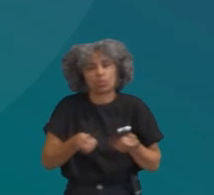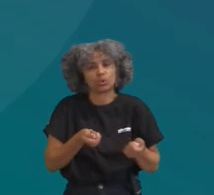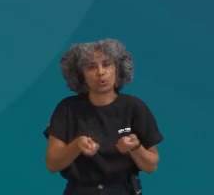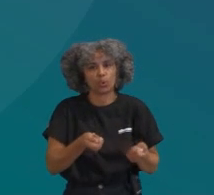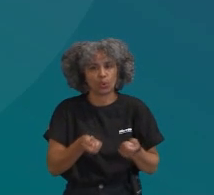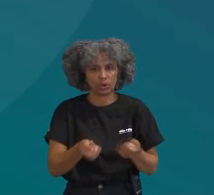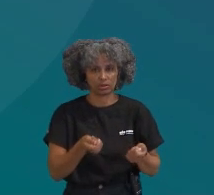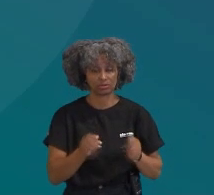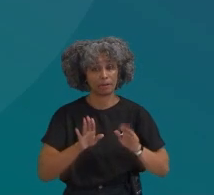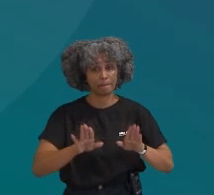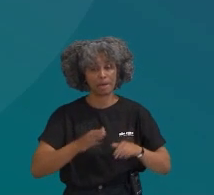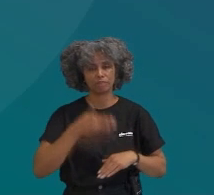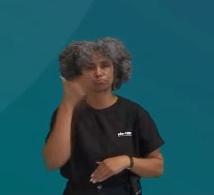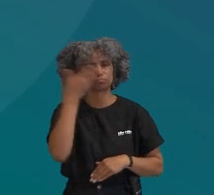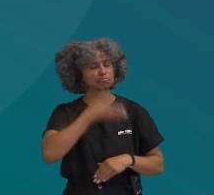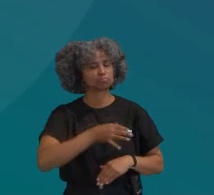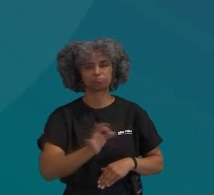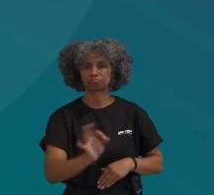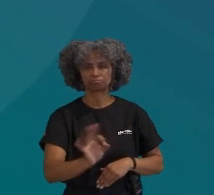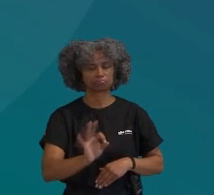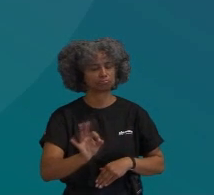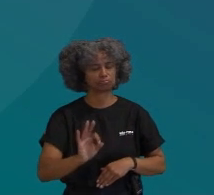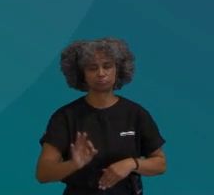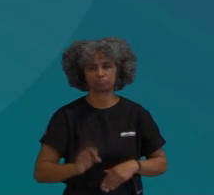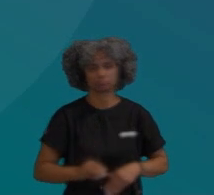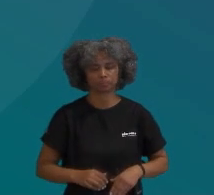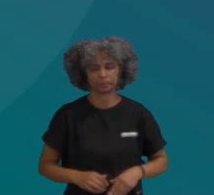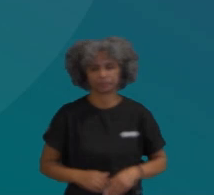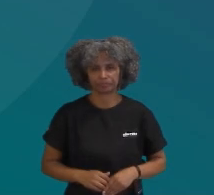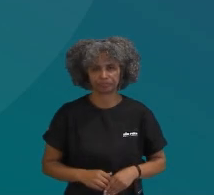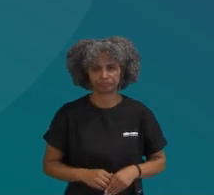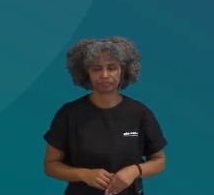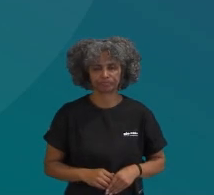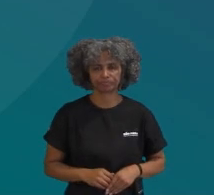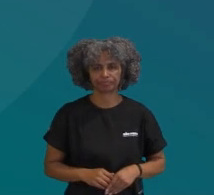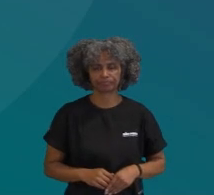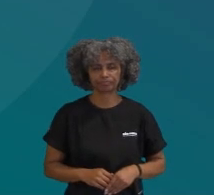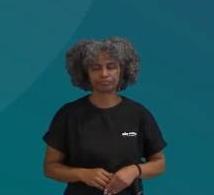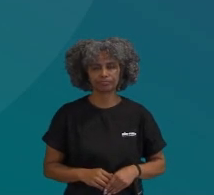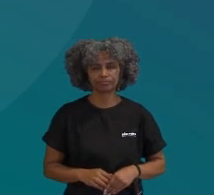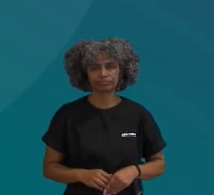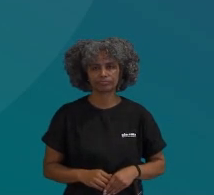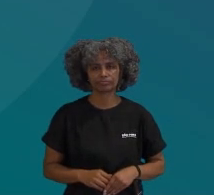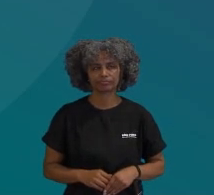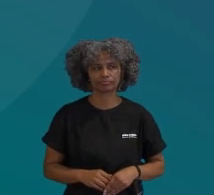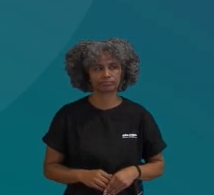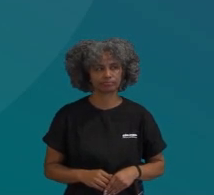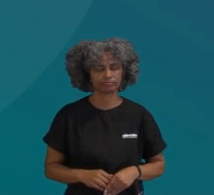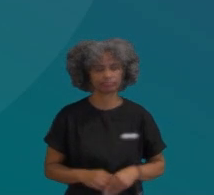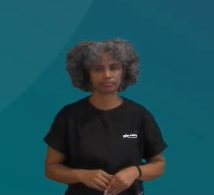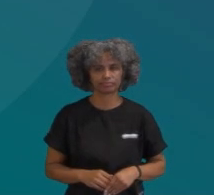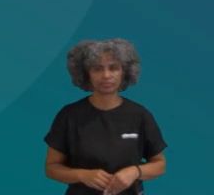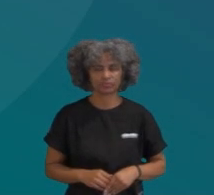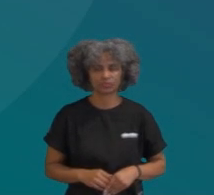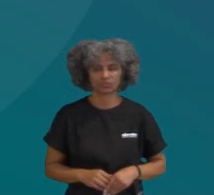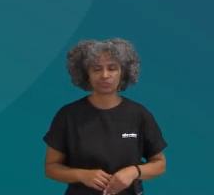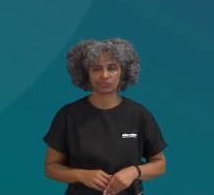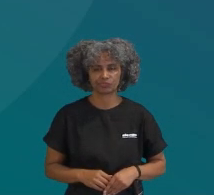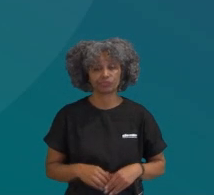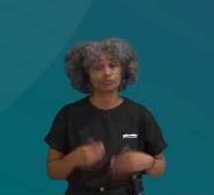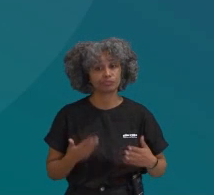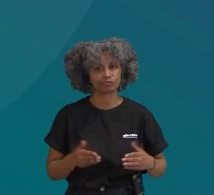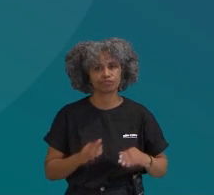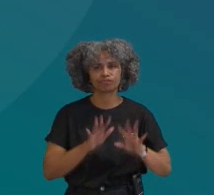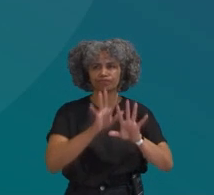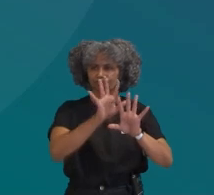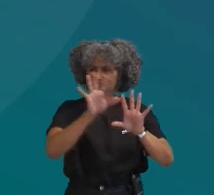but it sits on the other side of that parking lot. And anybody who would put any stone or any brick inside that line needs to follow a